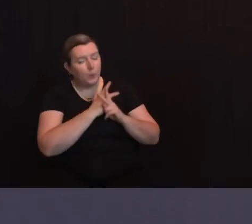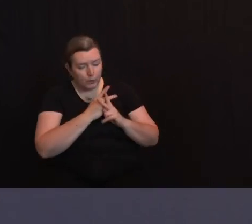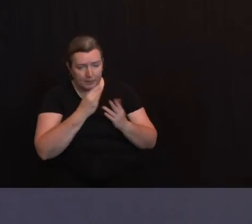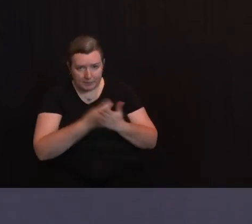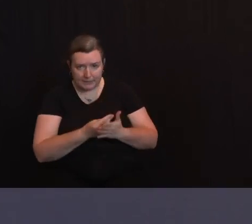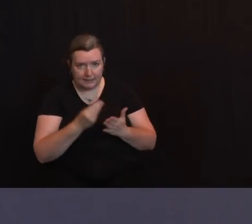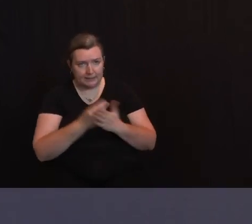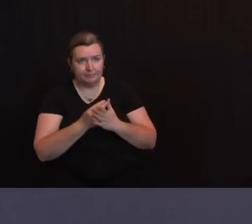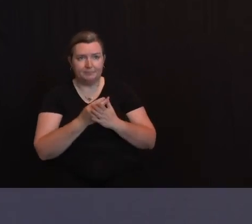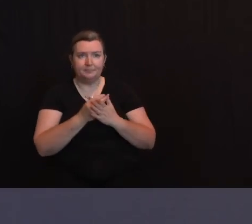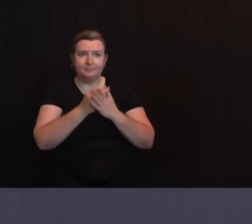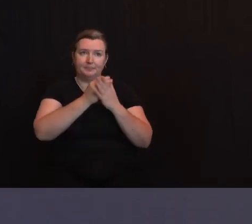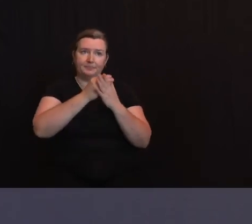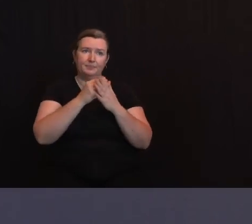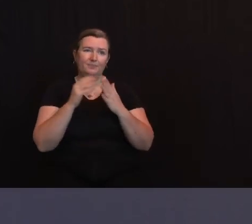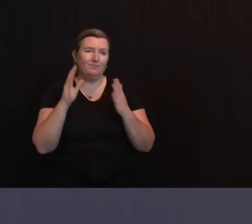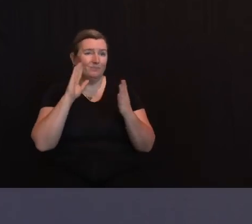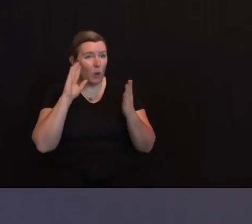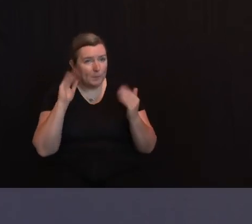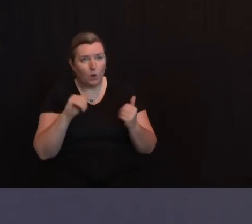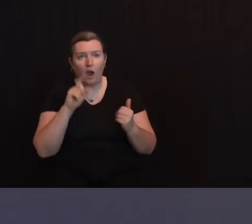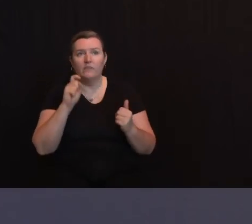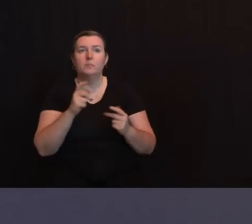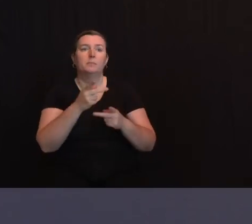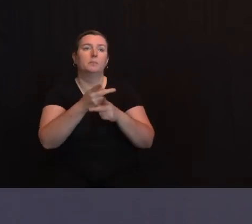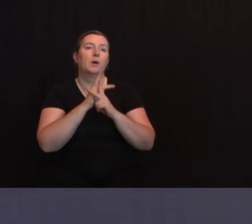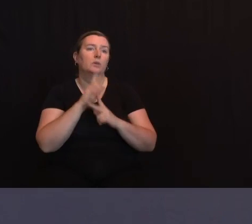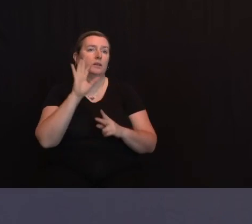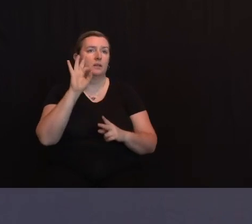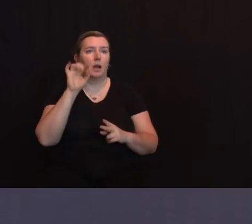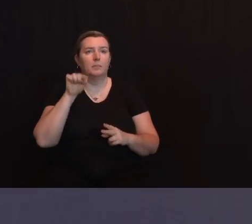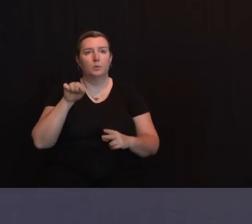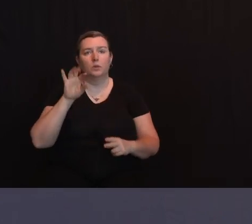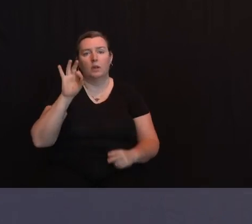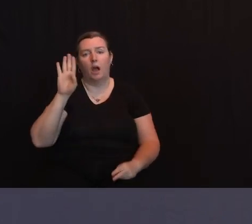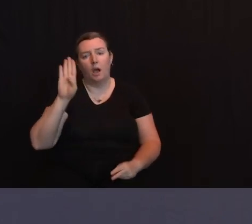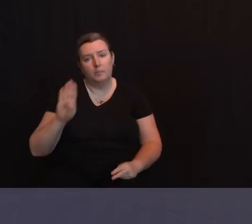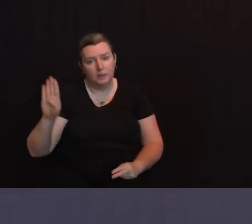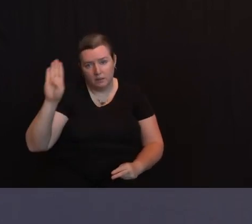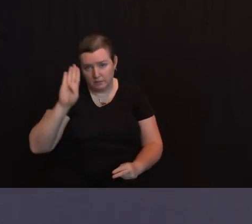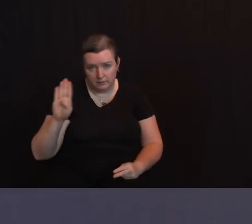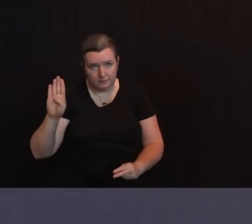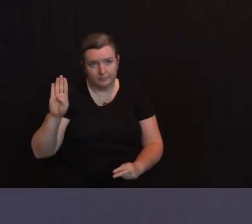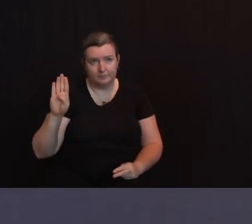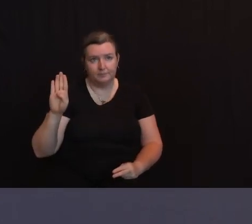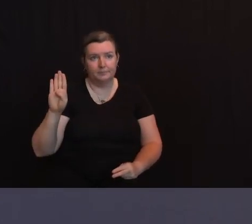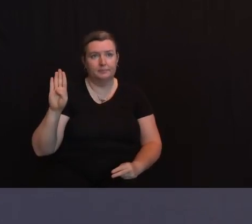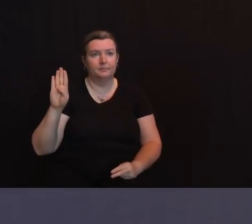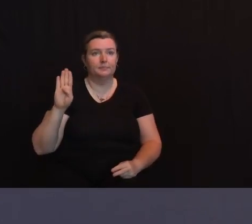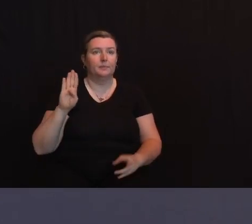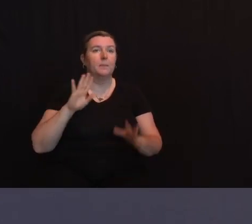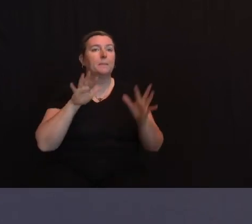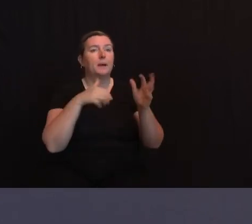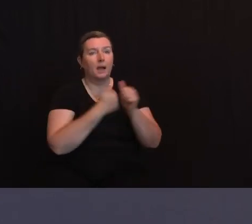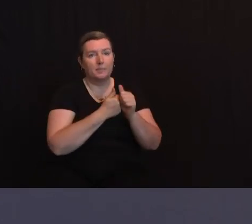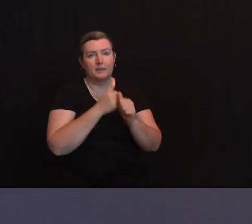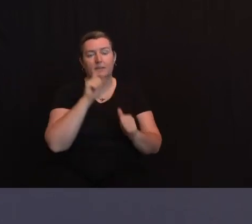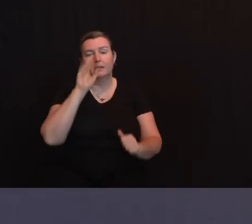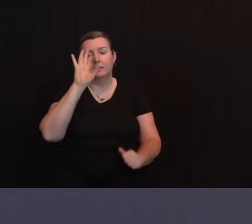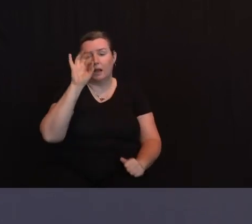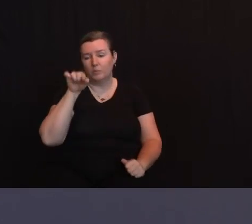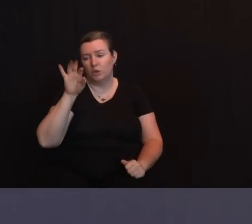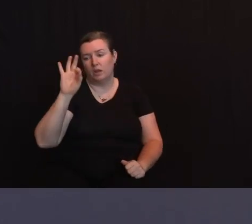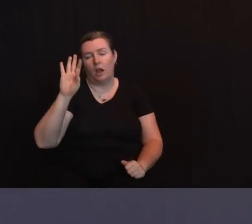we don't have to borrow $9.9 billion, but we have to have that at our disposal. Does the timing, in your last question, does any of